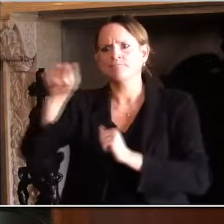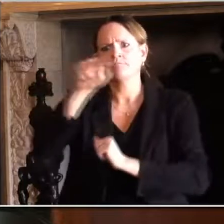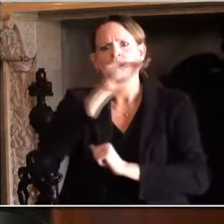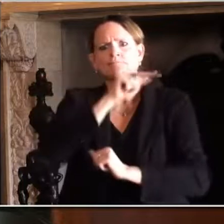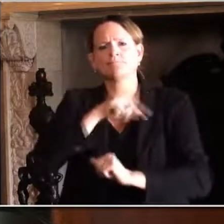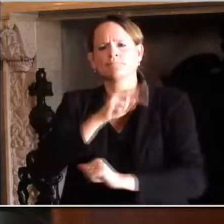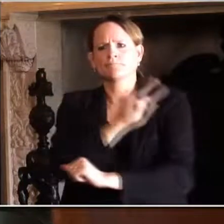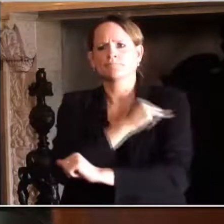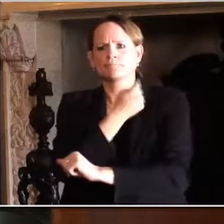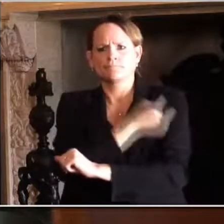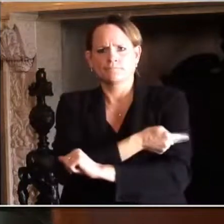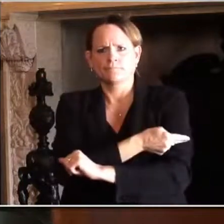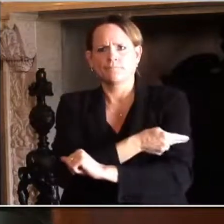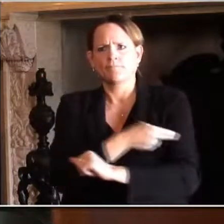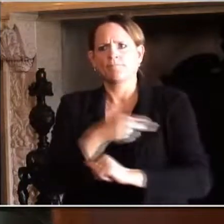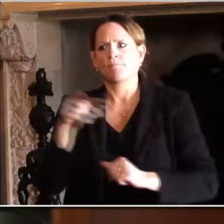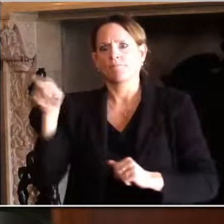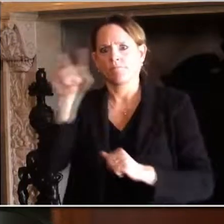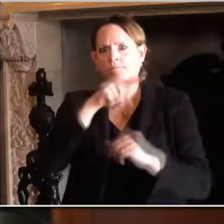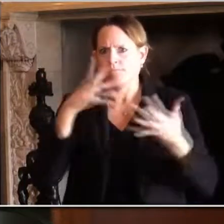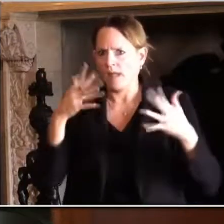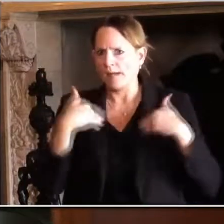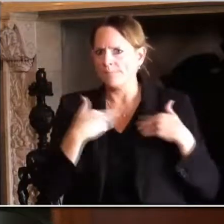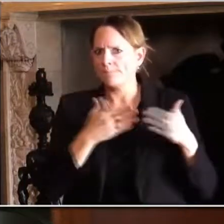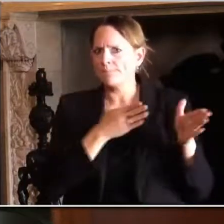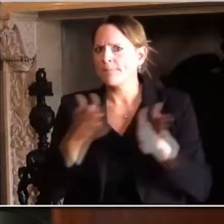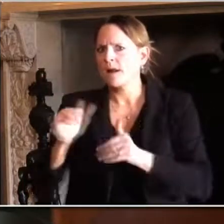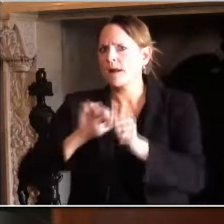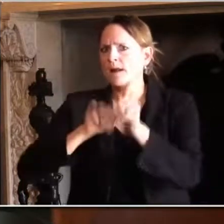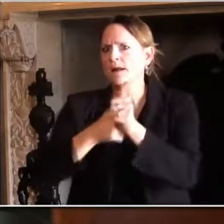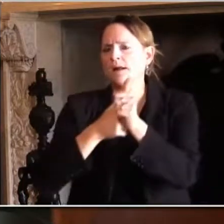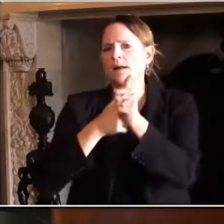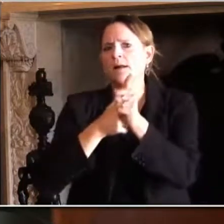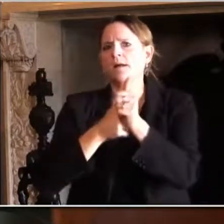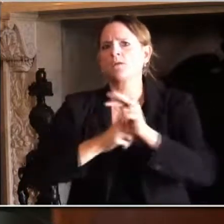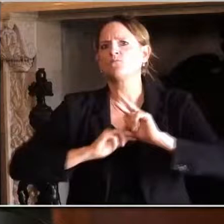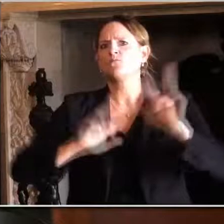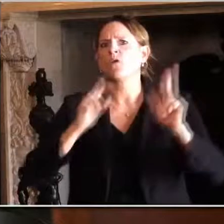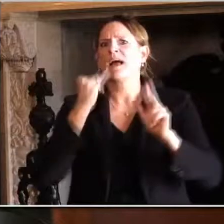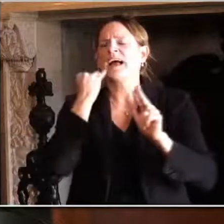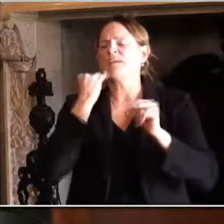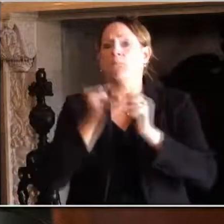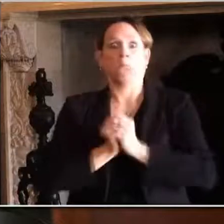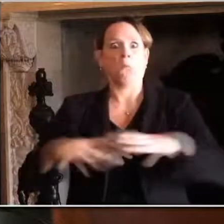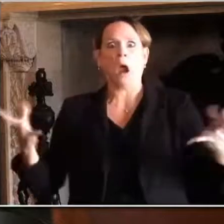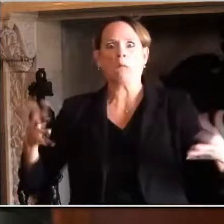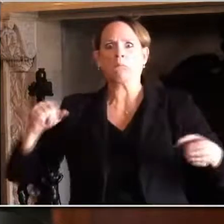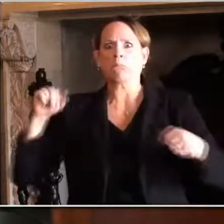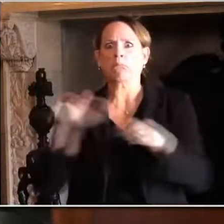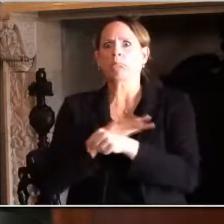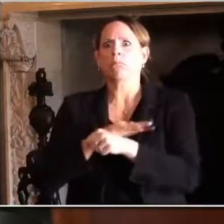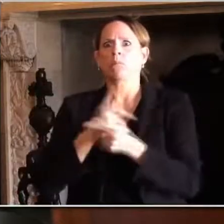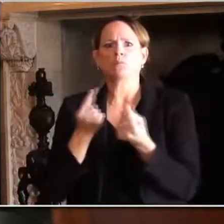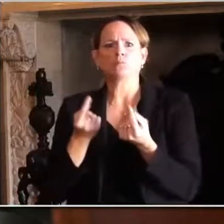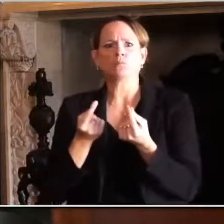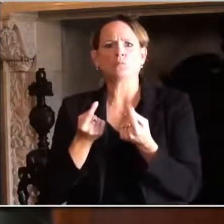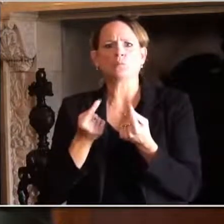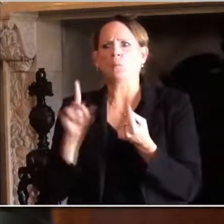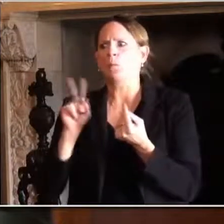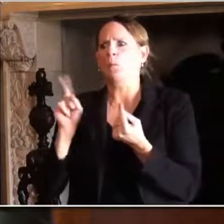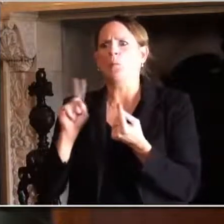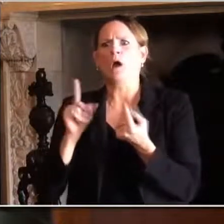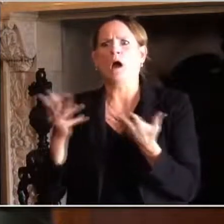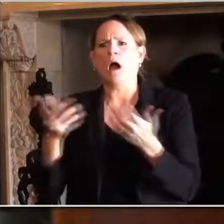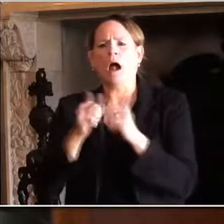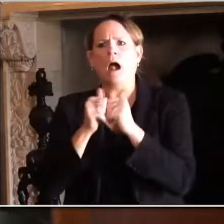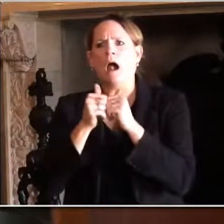of surge planning and figuring out how they would and are converting space to maximize their